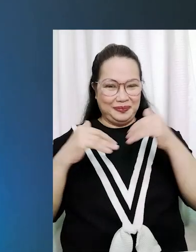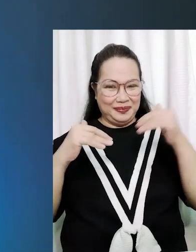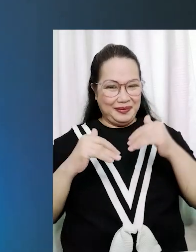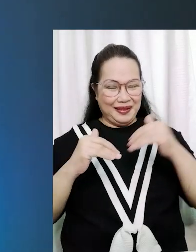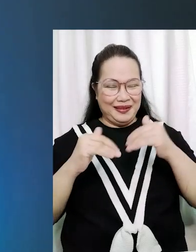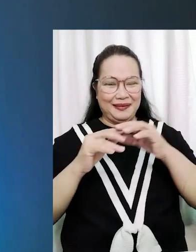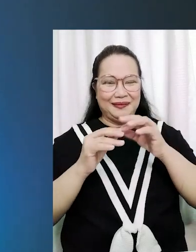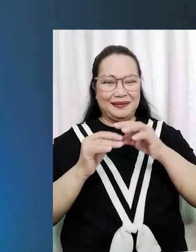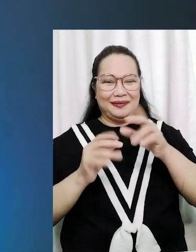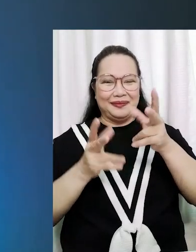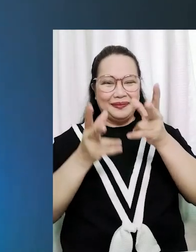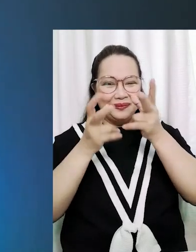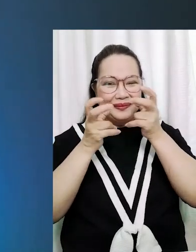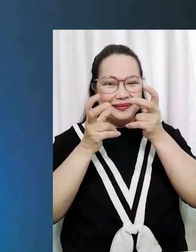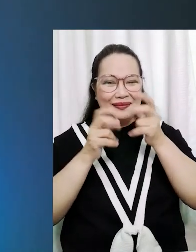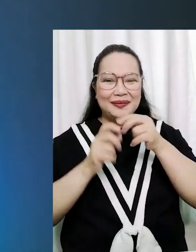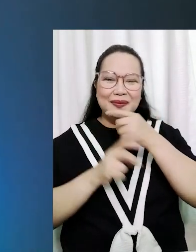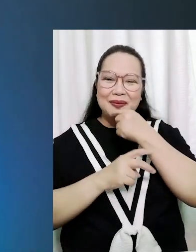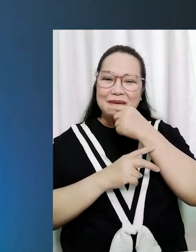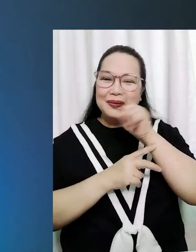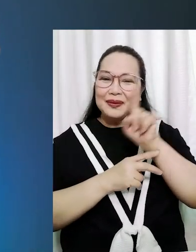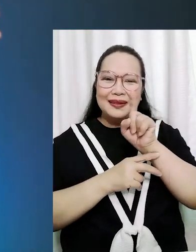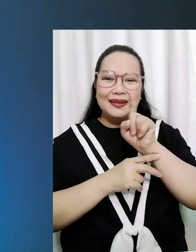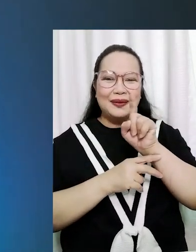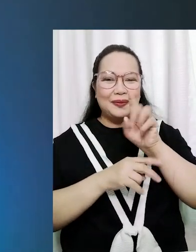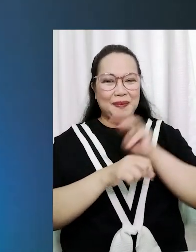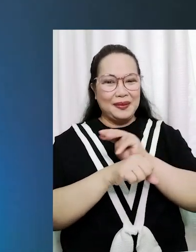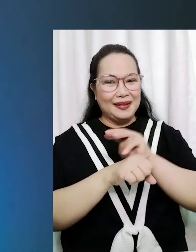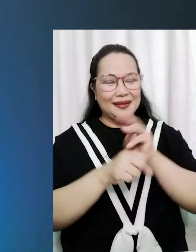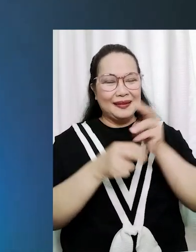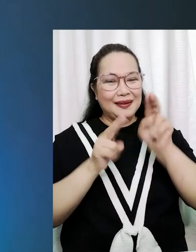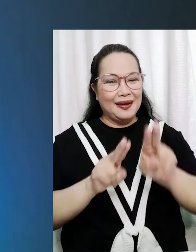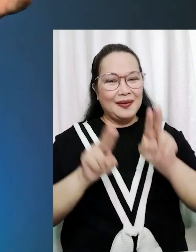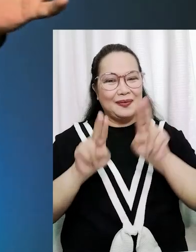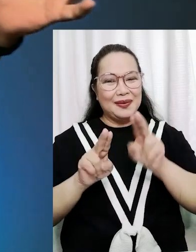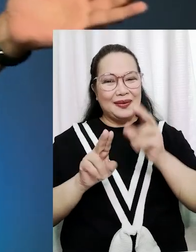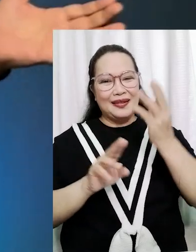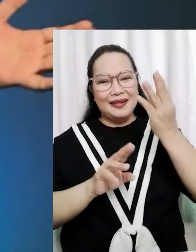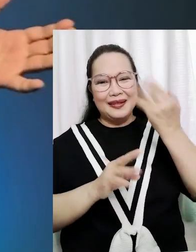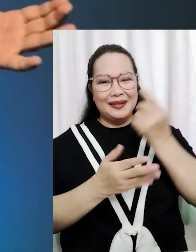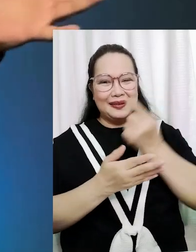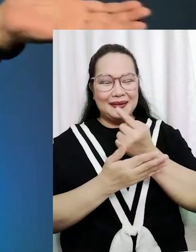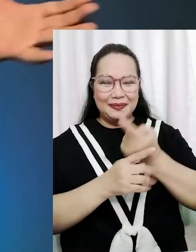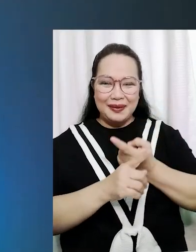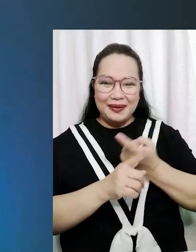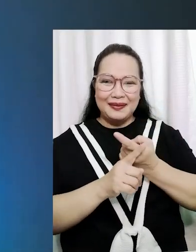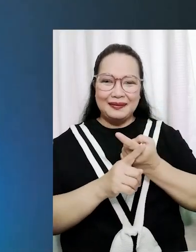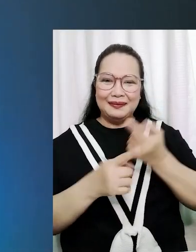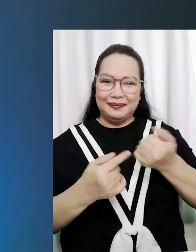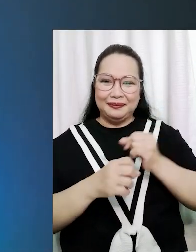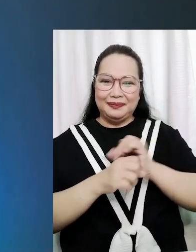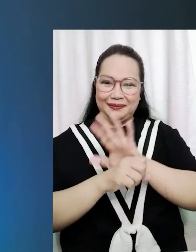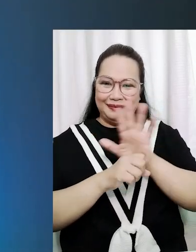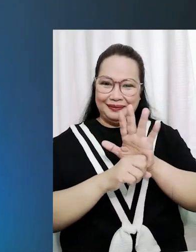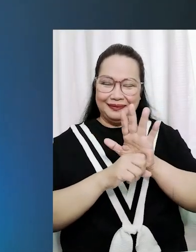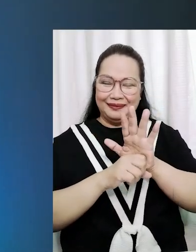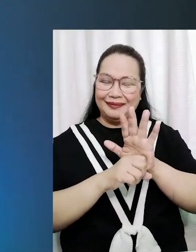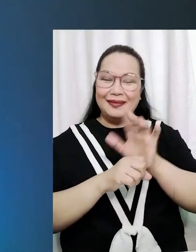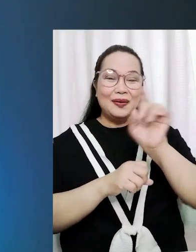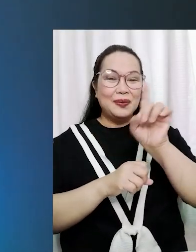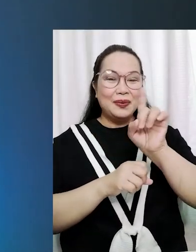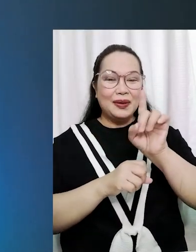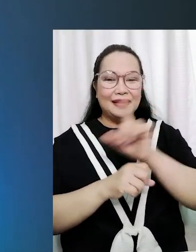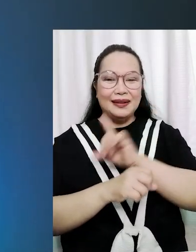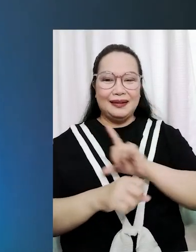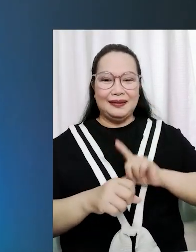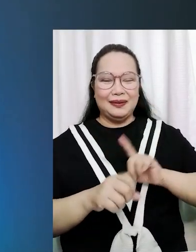us to hear the highlights of our ministry throughout the past months, even through this pandemic, and what the